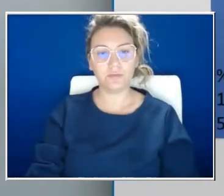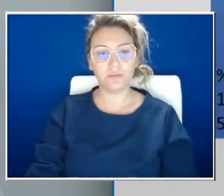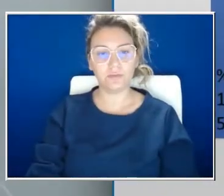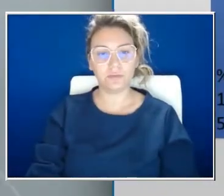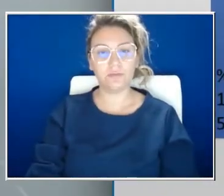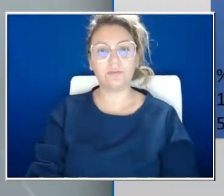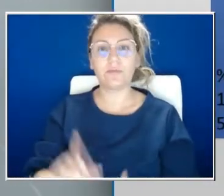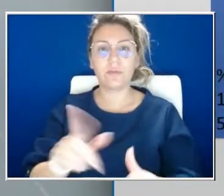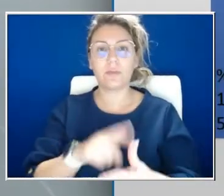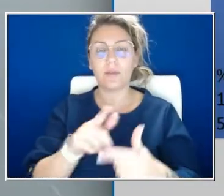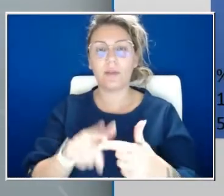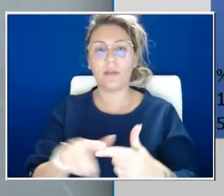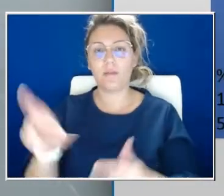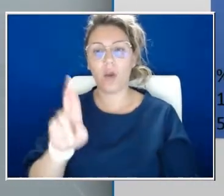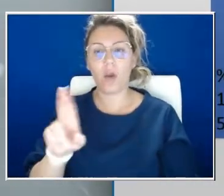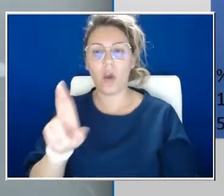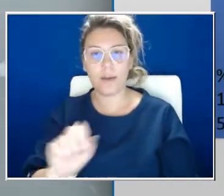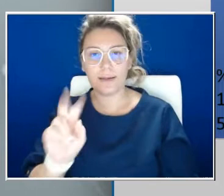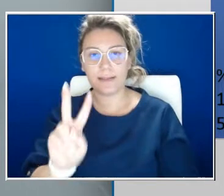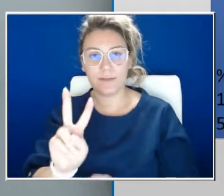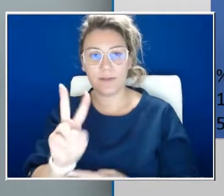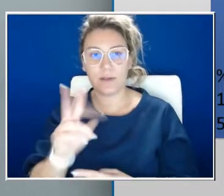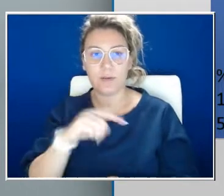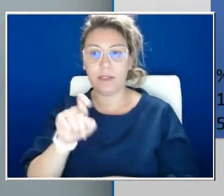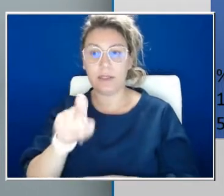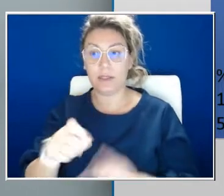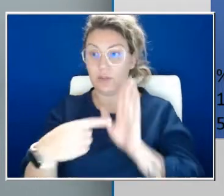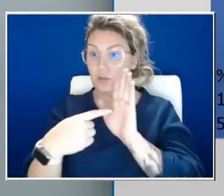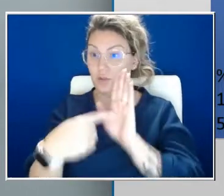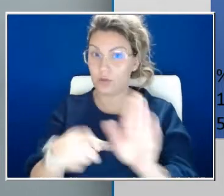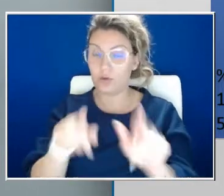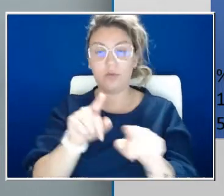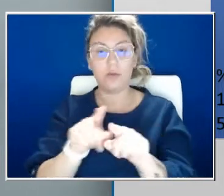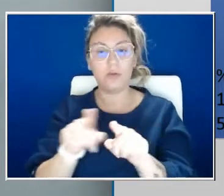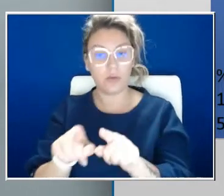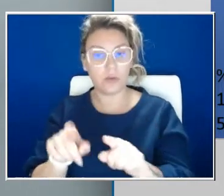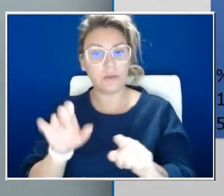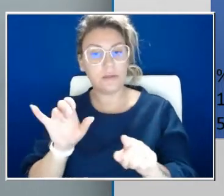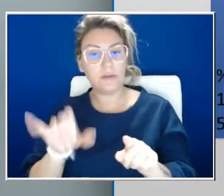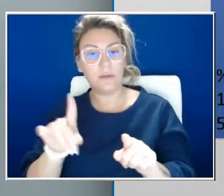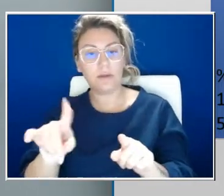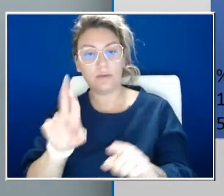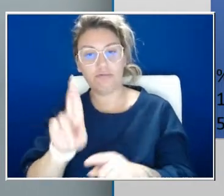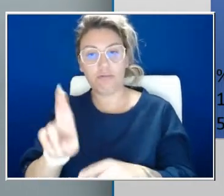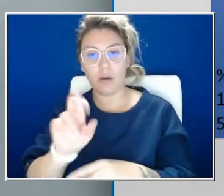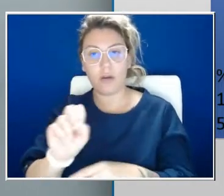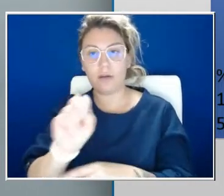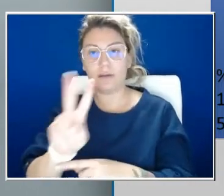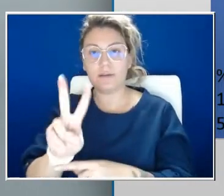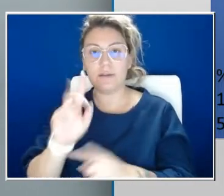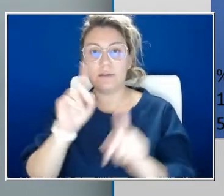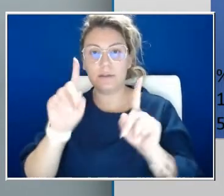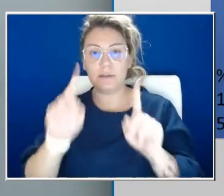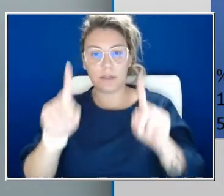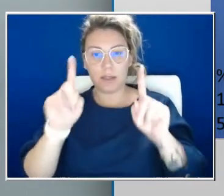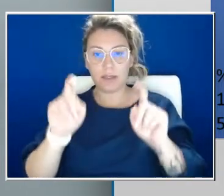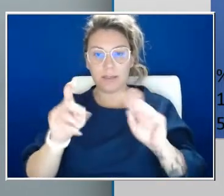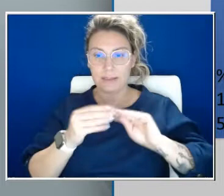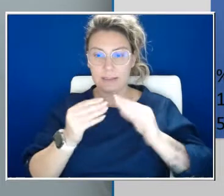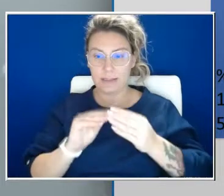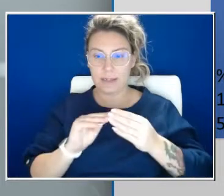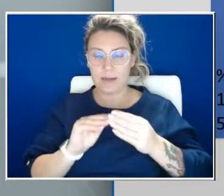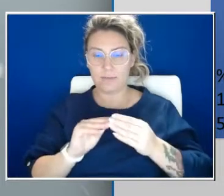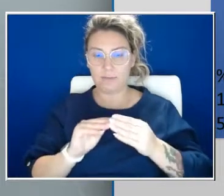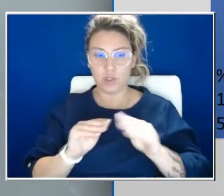And then if we move to RSV, I think we need to be showing this as well. This is the RSV testing. And you can see the numbers at the bottom, but the